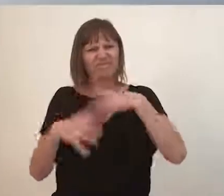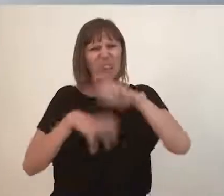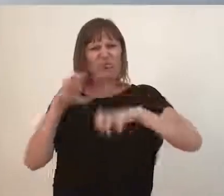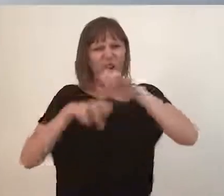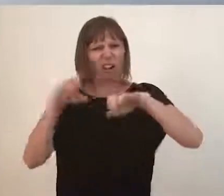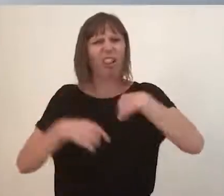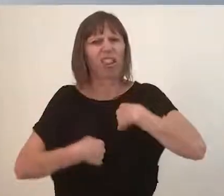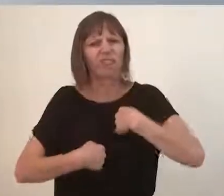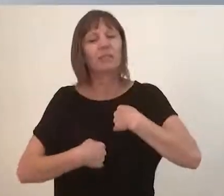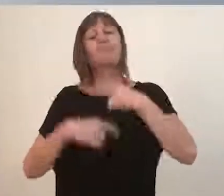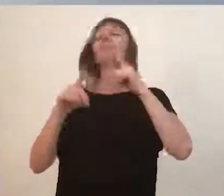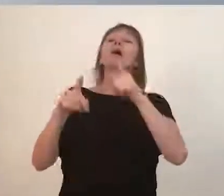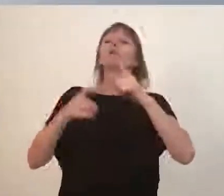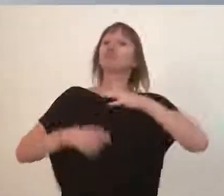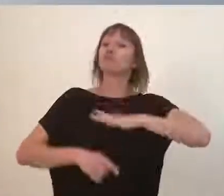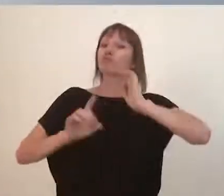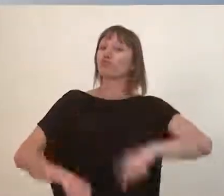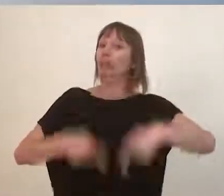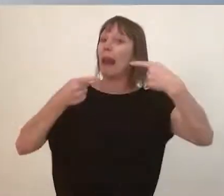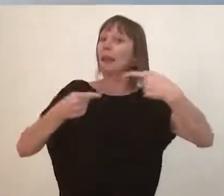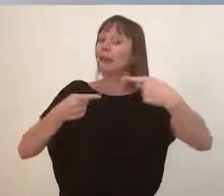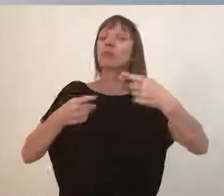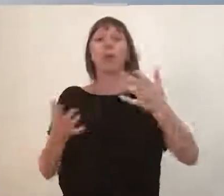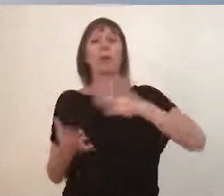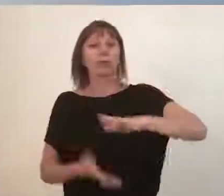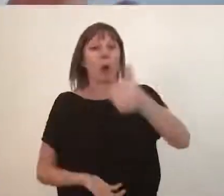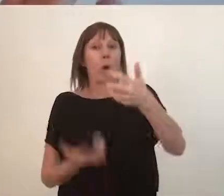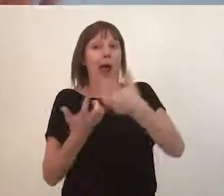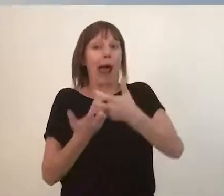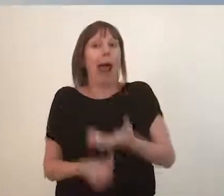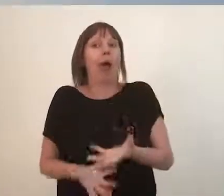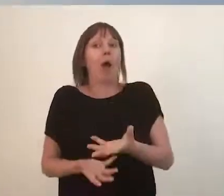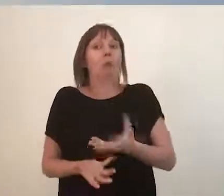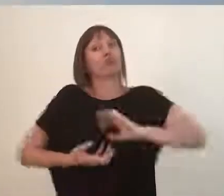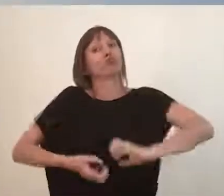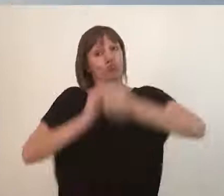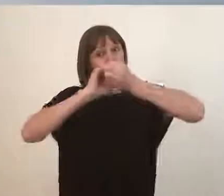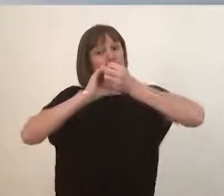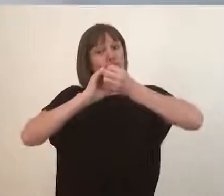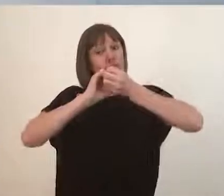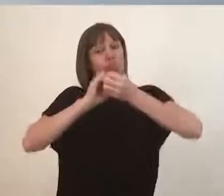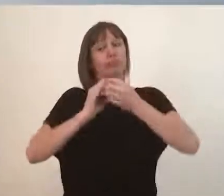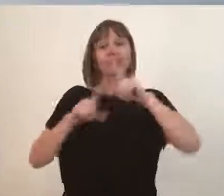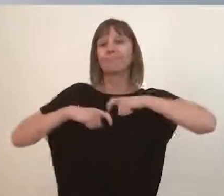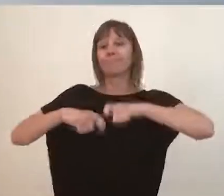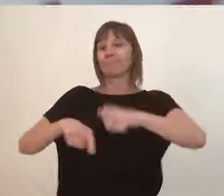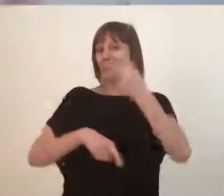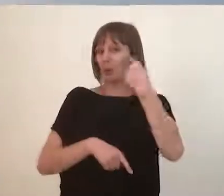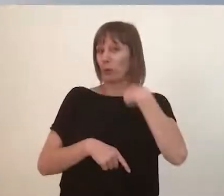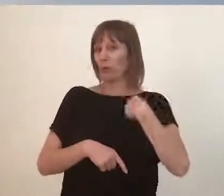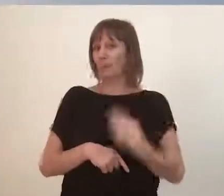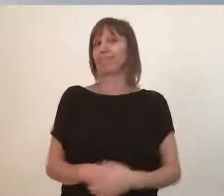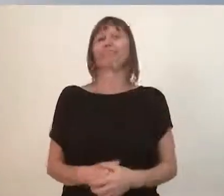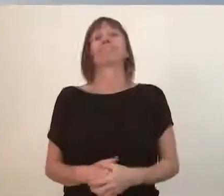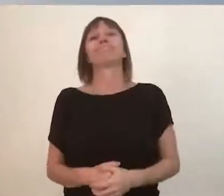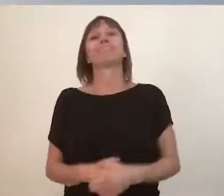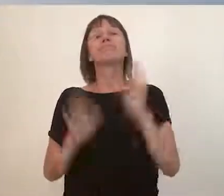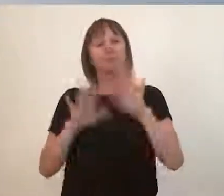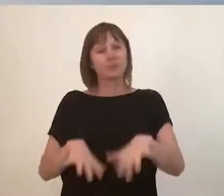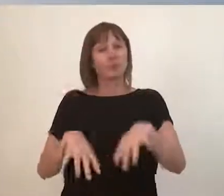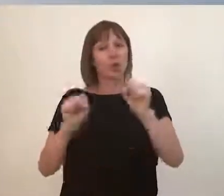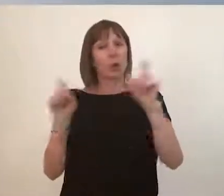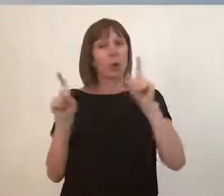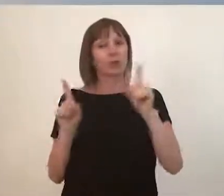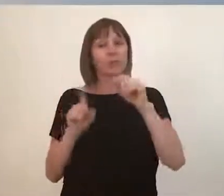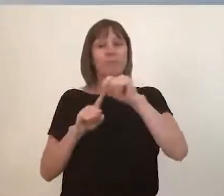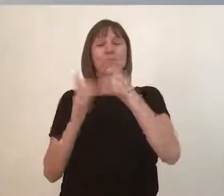which was a bit of a struggle. Even I struggled with it as well. But if you're up for the challenge and if you just want to know how I created this look here, please